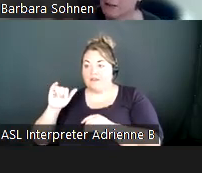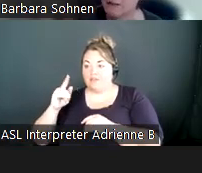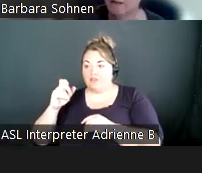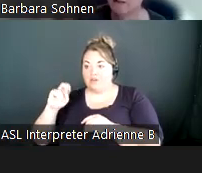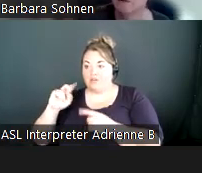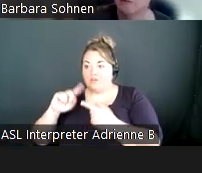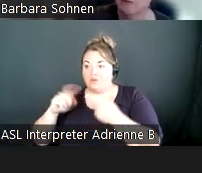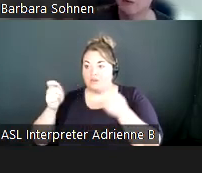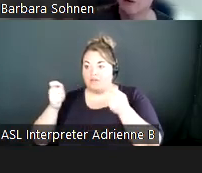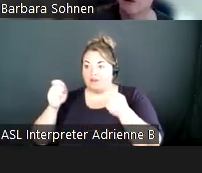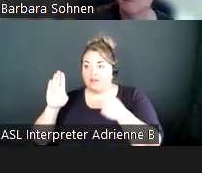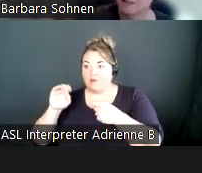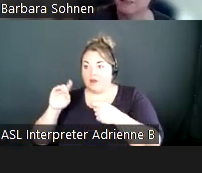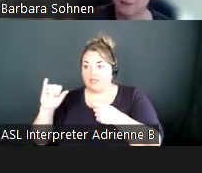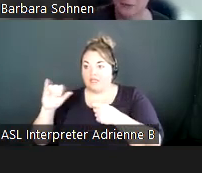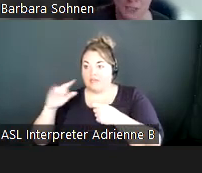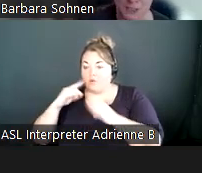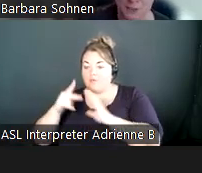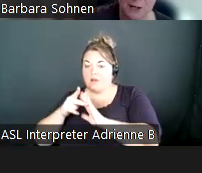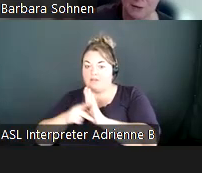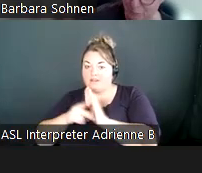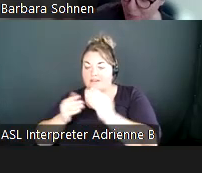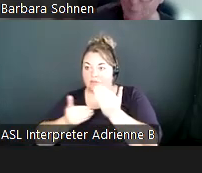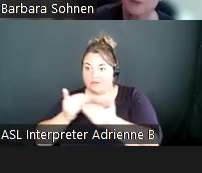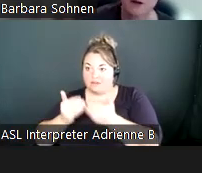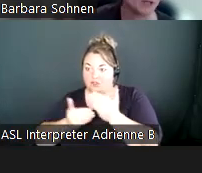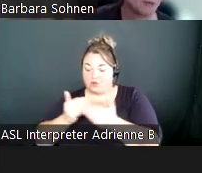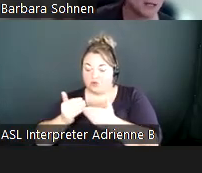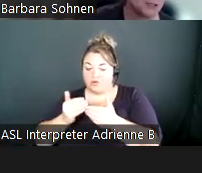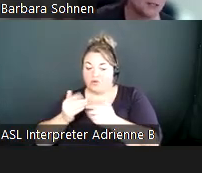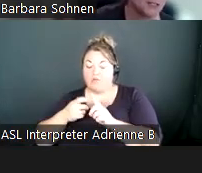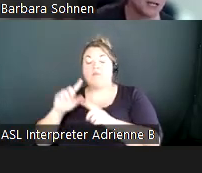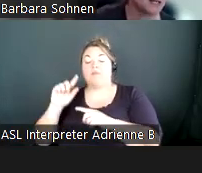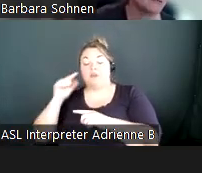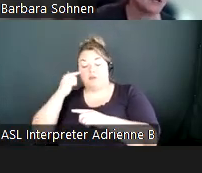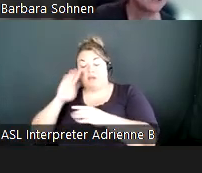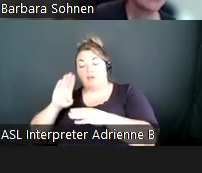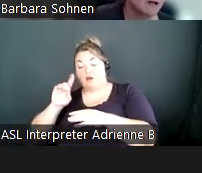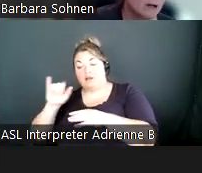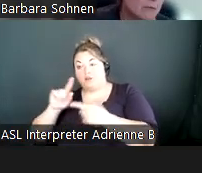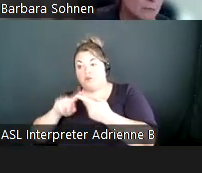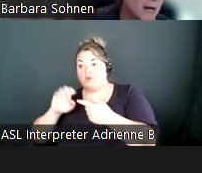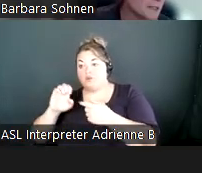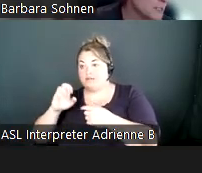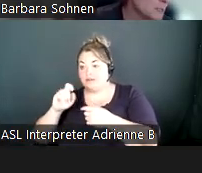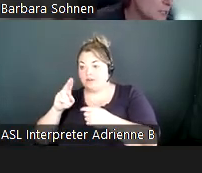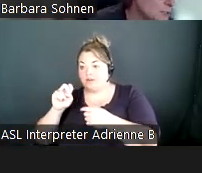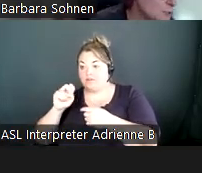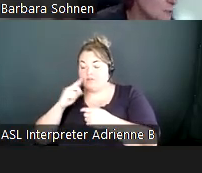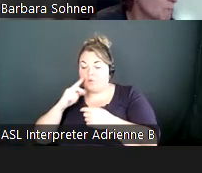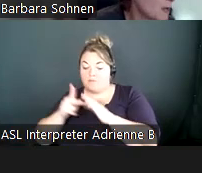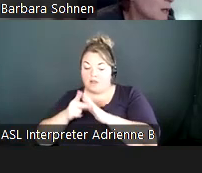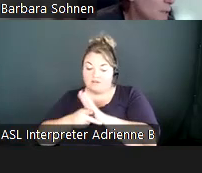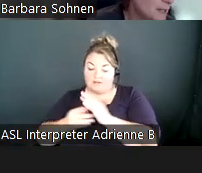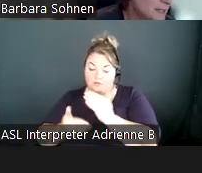body of policies and procedures, from the governing body to the executives of policies and